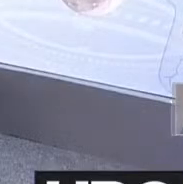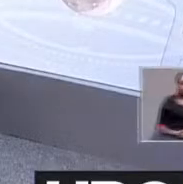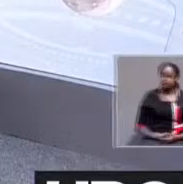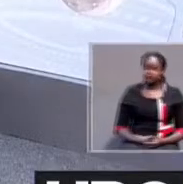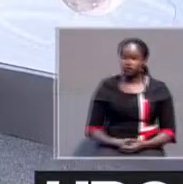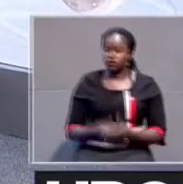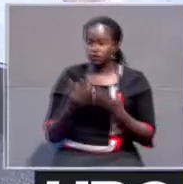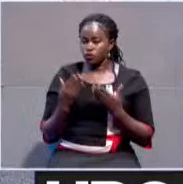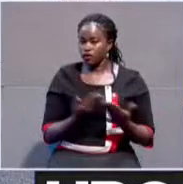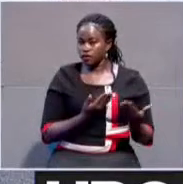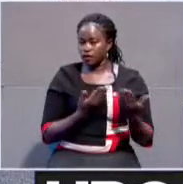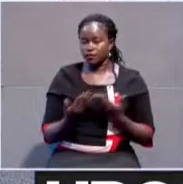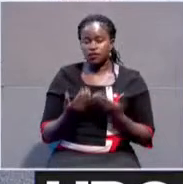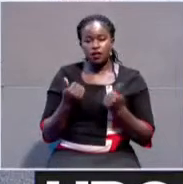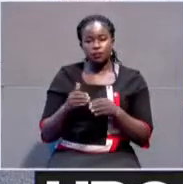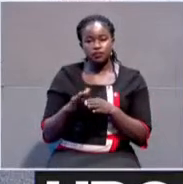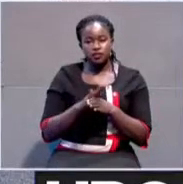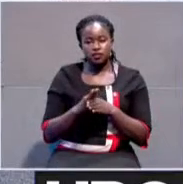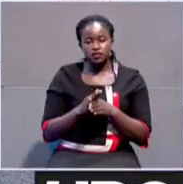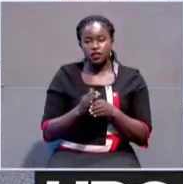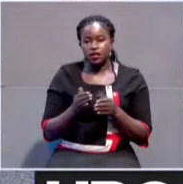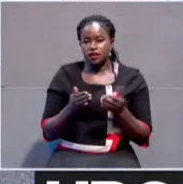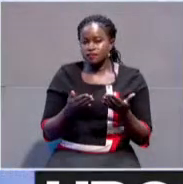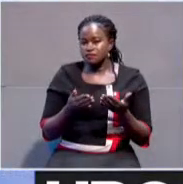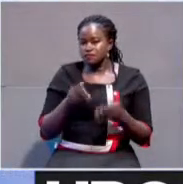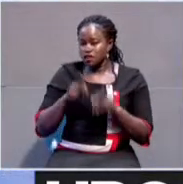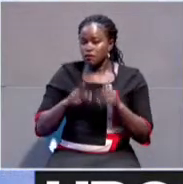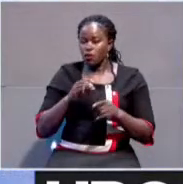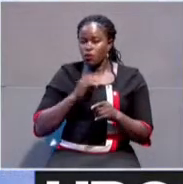Welcome back. Now in business, small-scale landowners